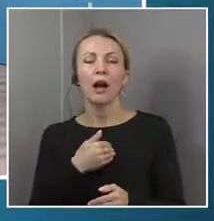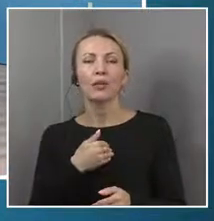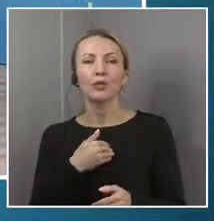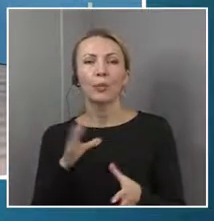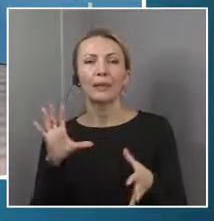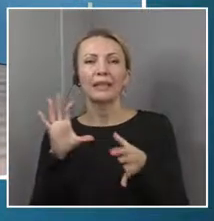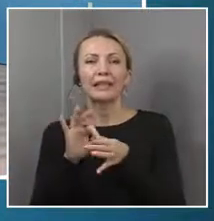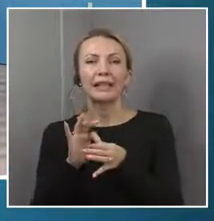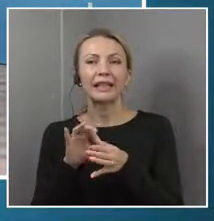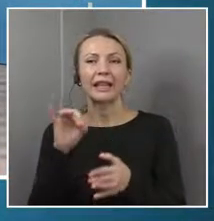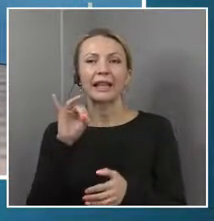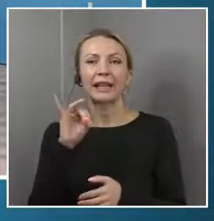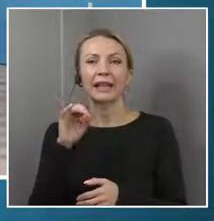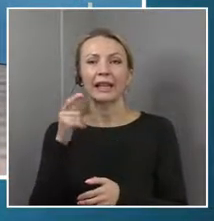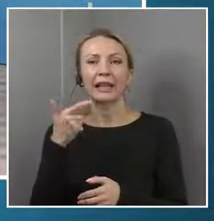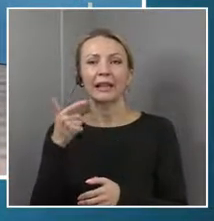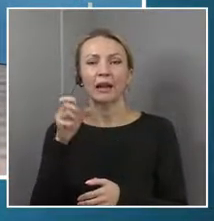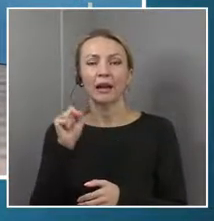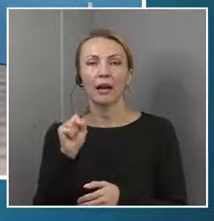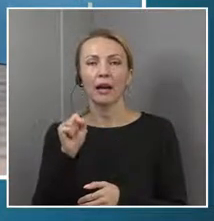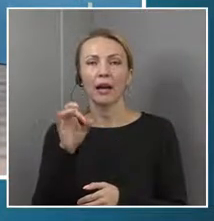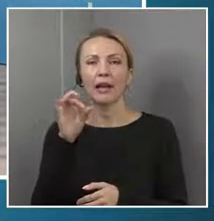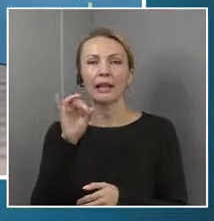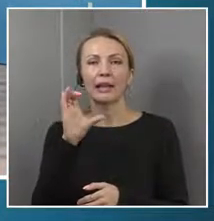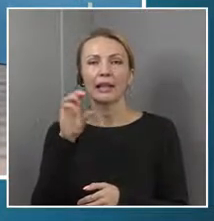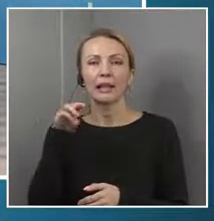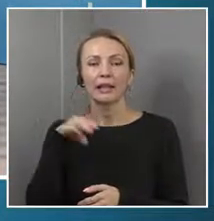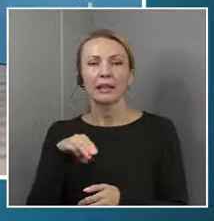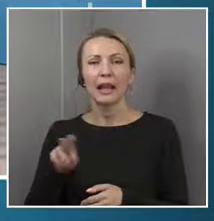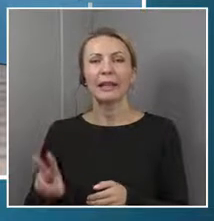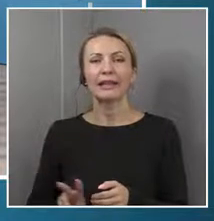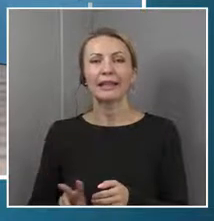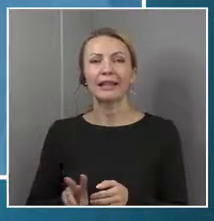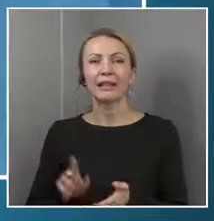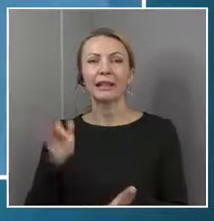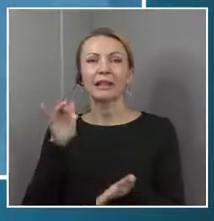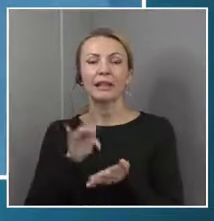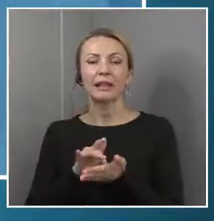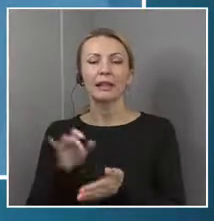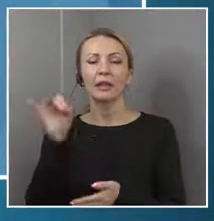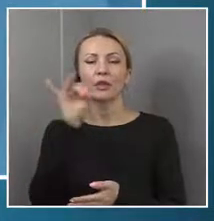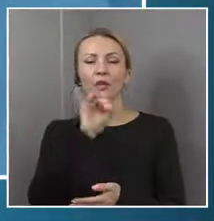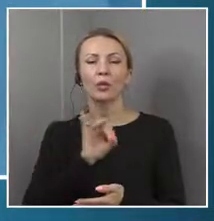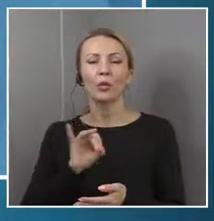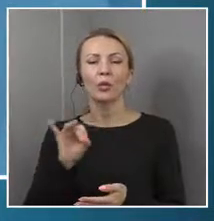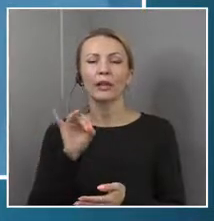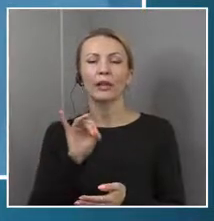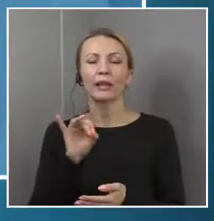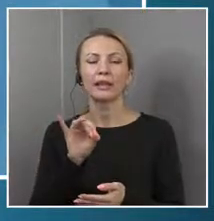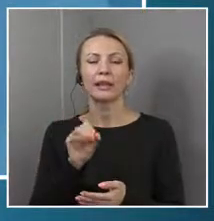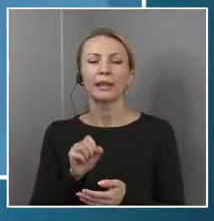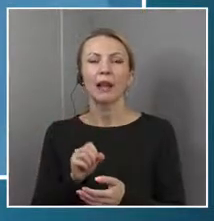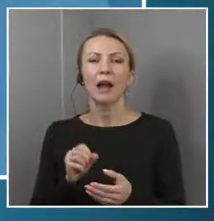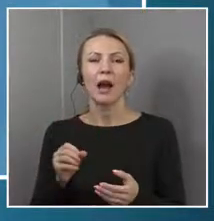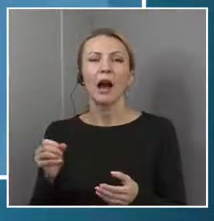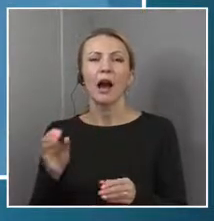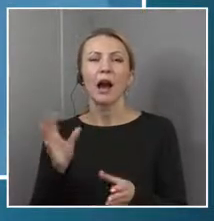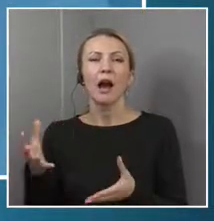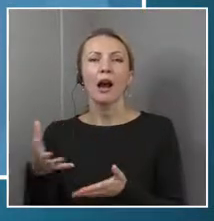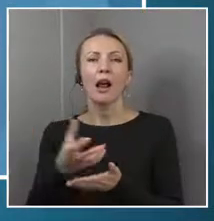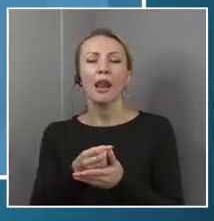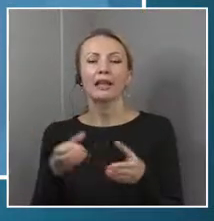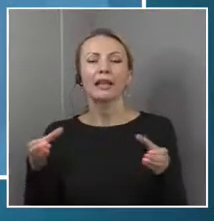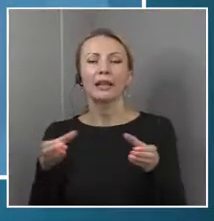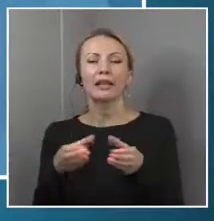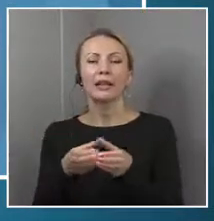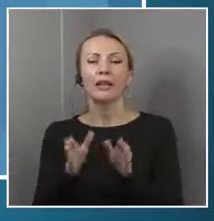Then let us give the floor to Inge Reist, Director Emerita of the Center of the